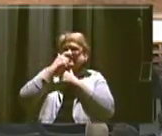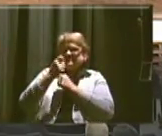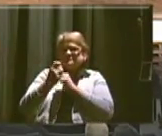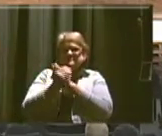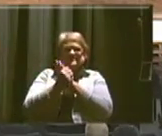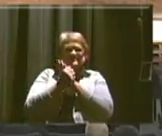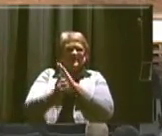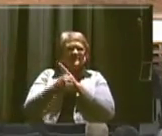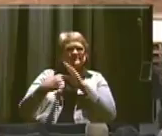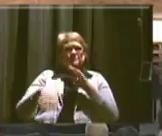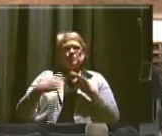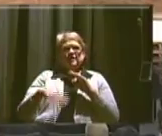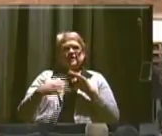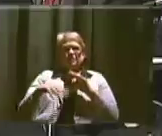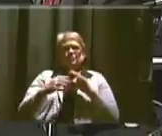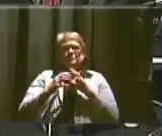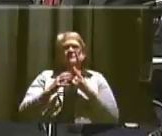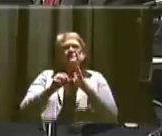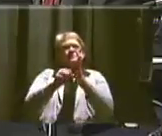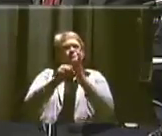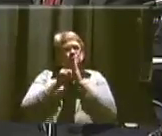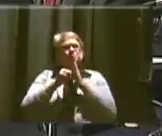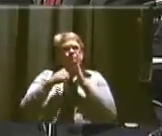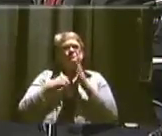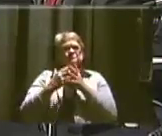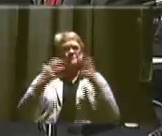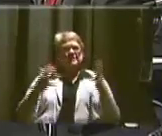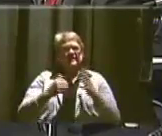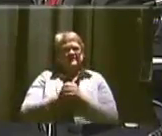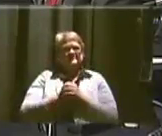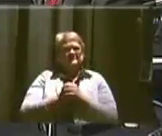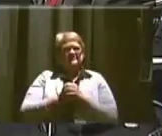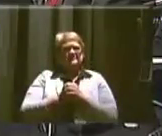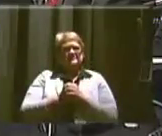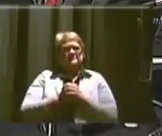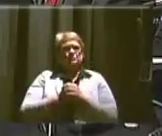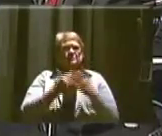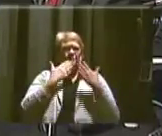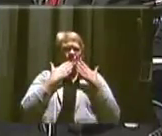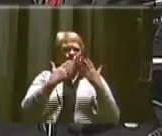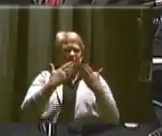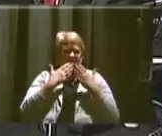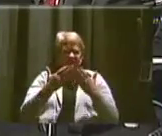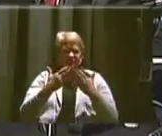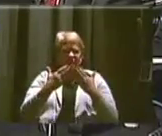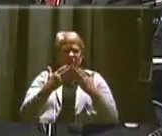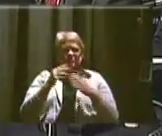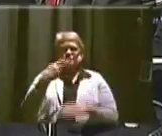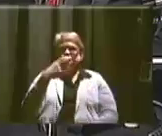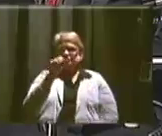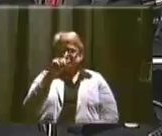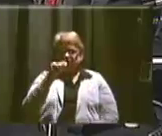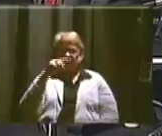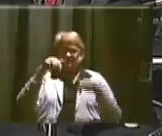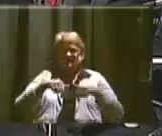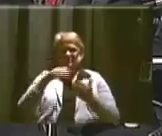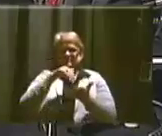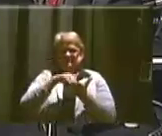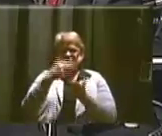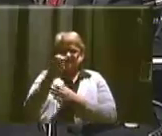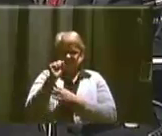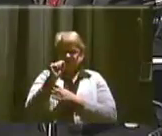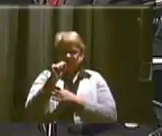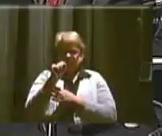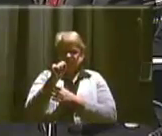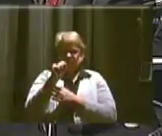talent is extremely impressive. So we're very grateful to the hosts at Central High School